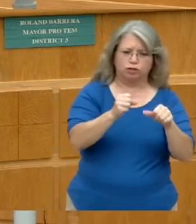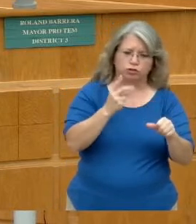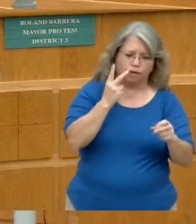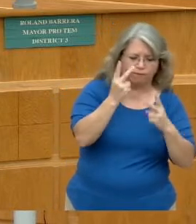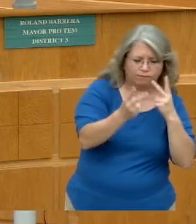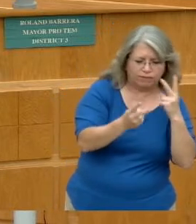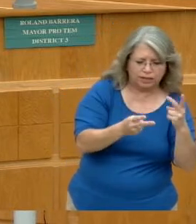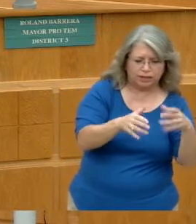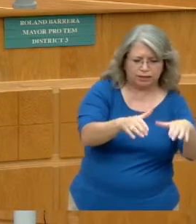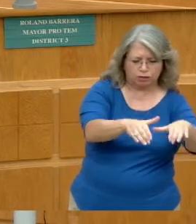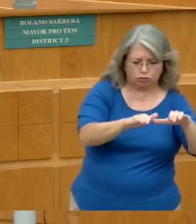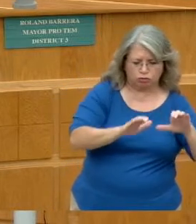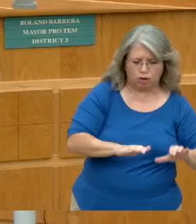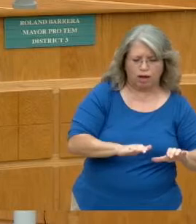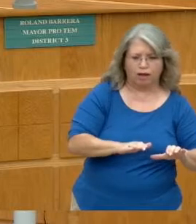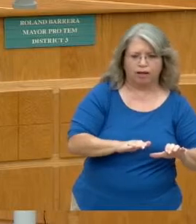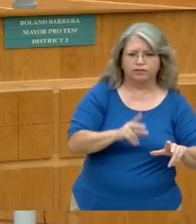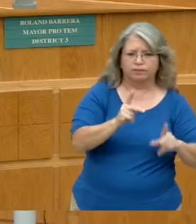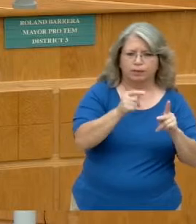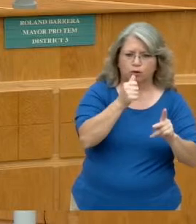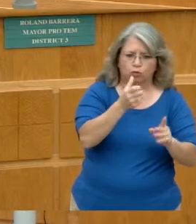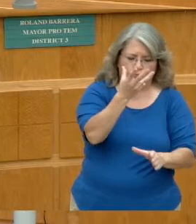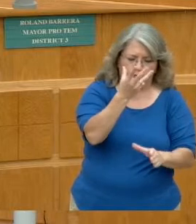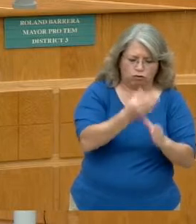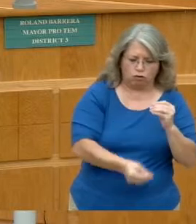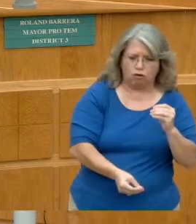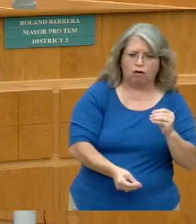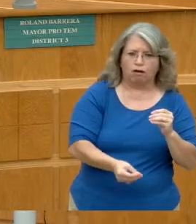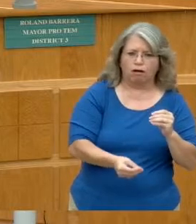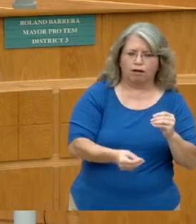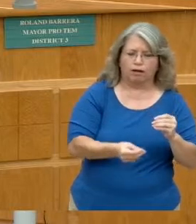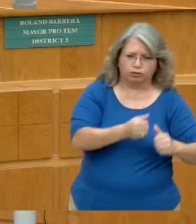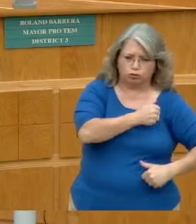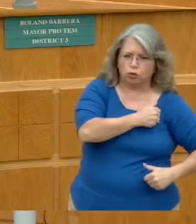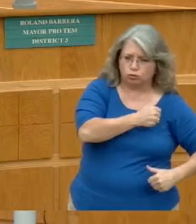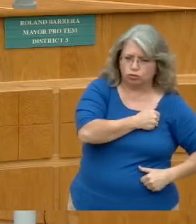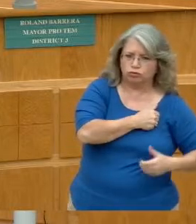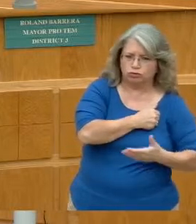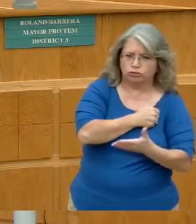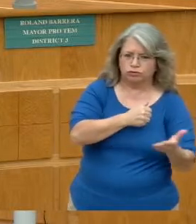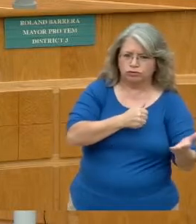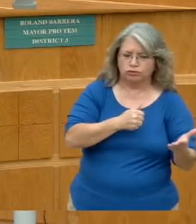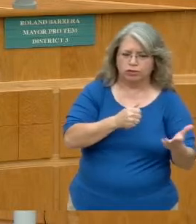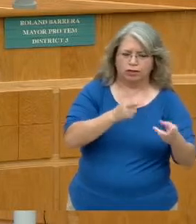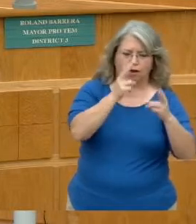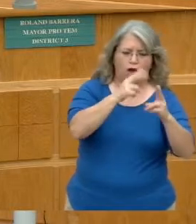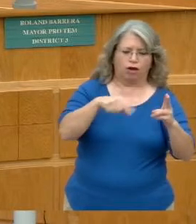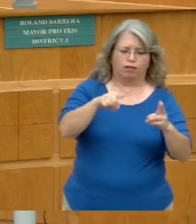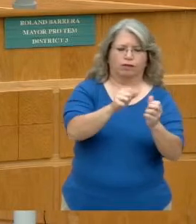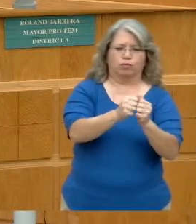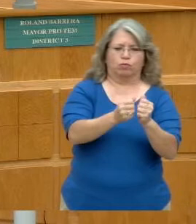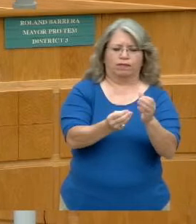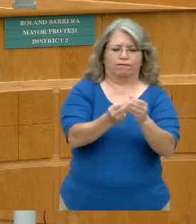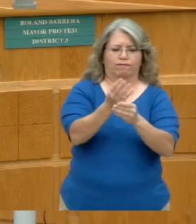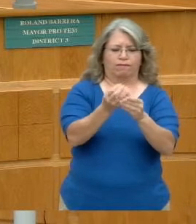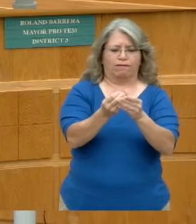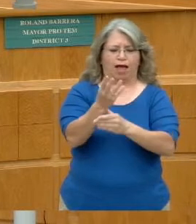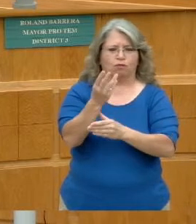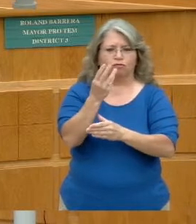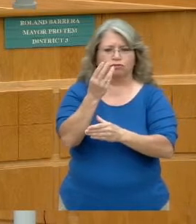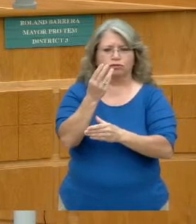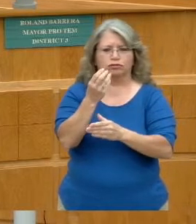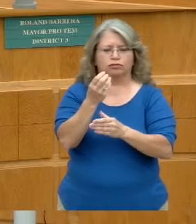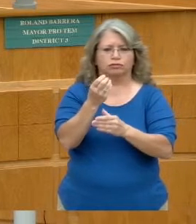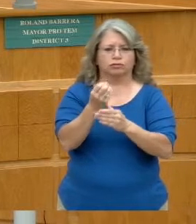honor them with the flowers of springtime. It's almost always such that Memorial Day marks